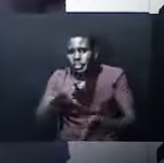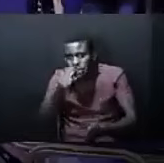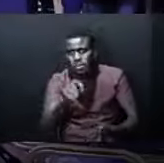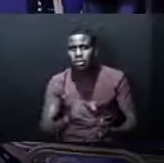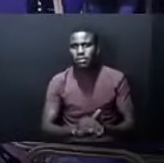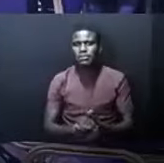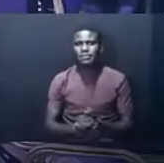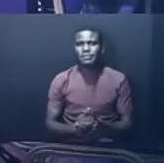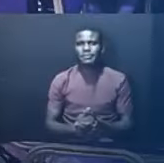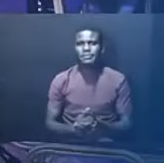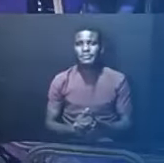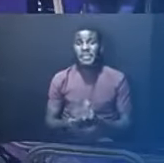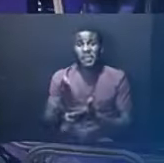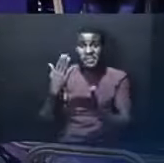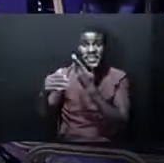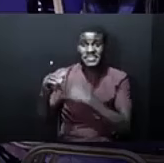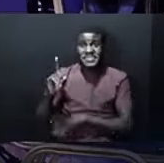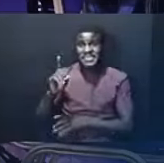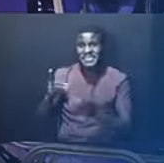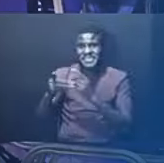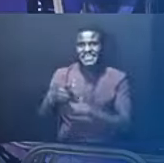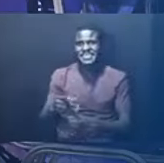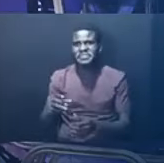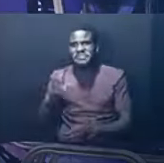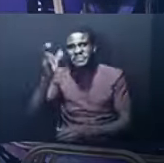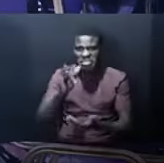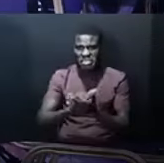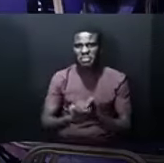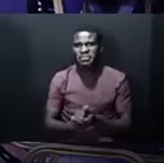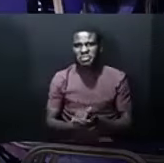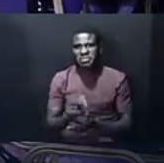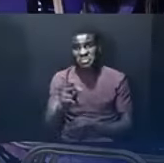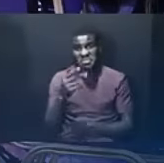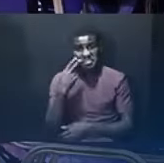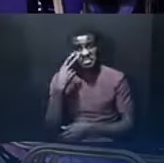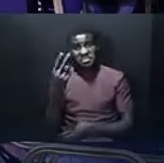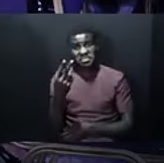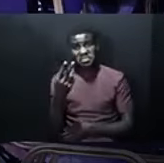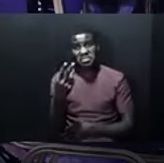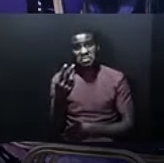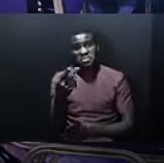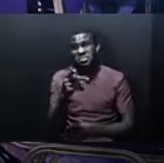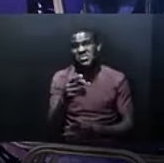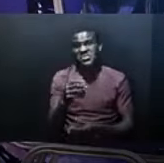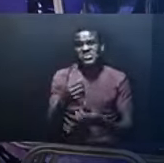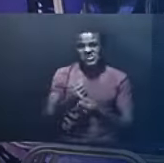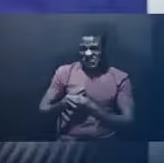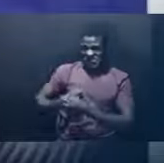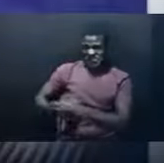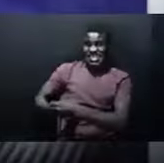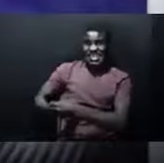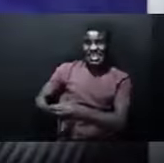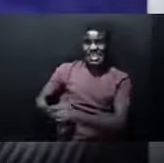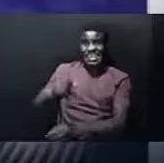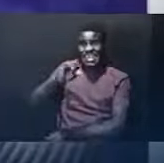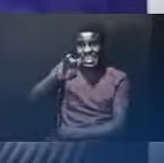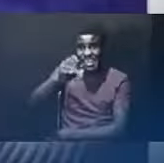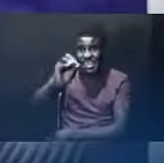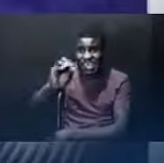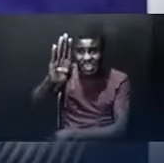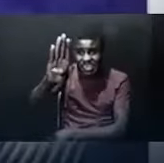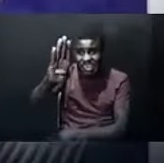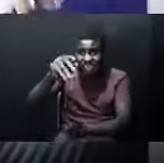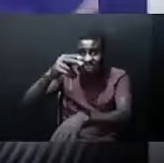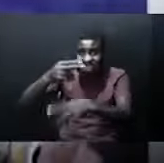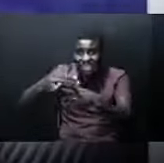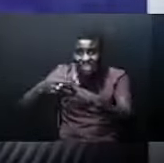day when Satan said to God that, see, you have made a hedge of protection around Job, and God